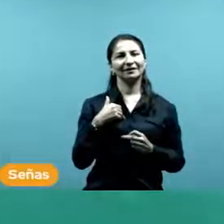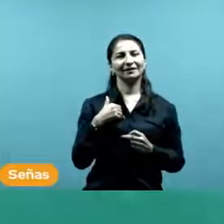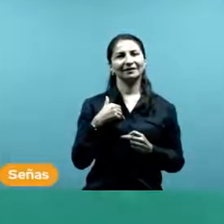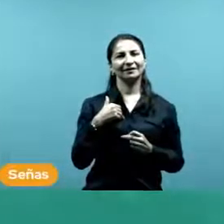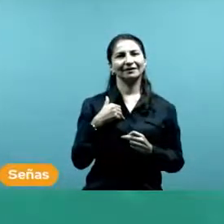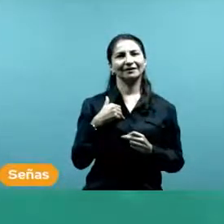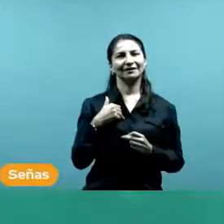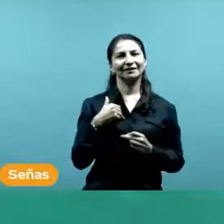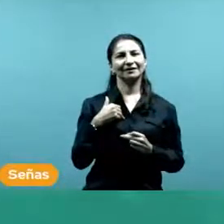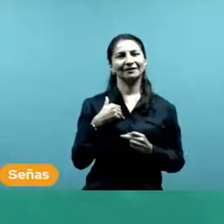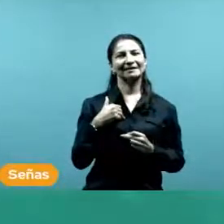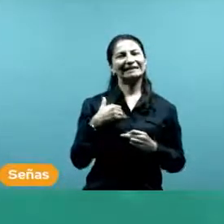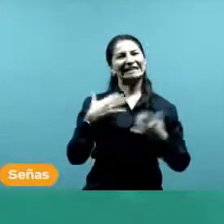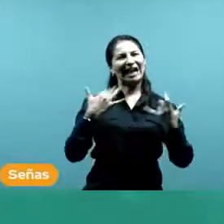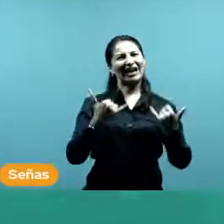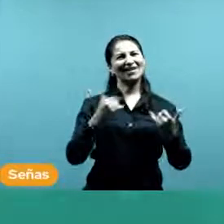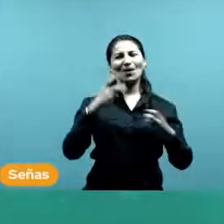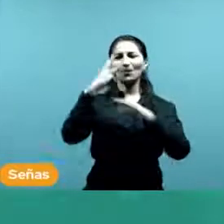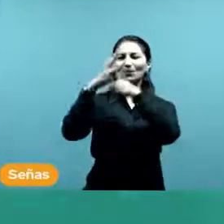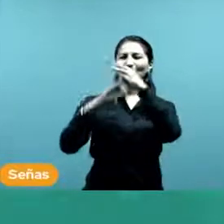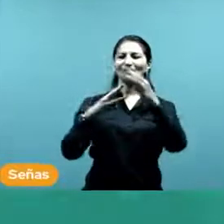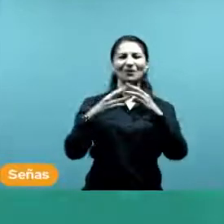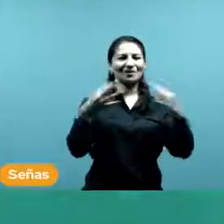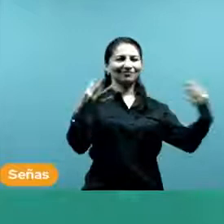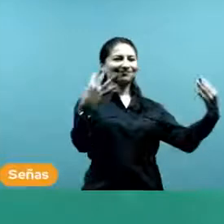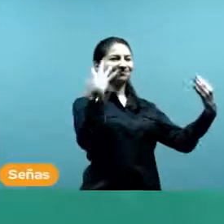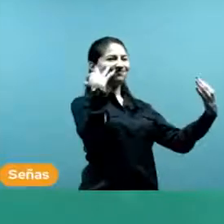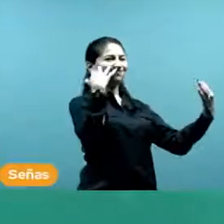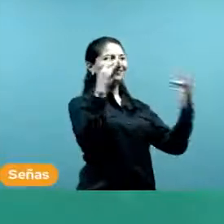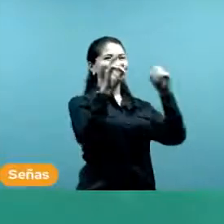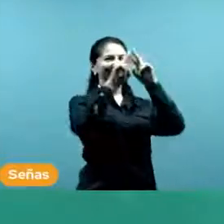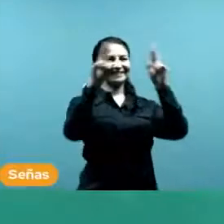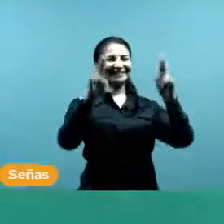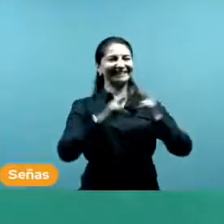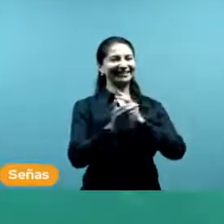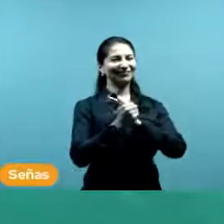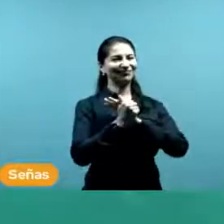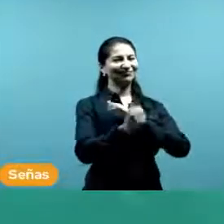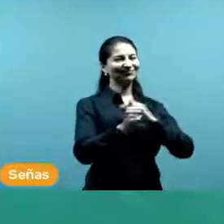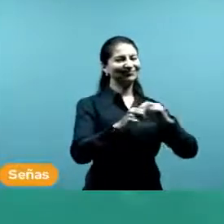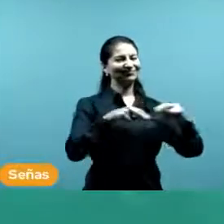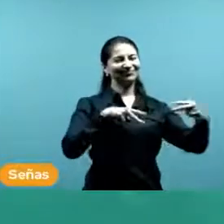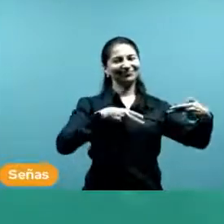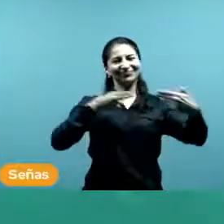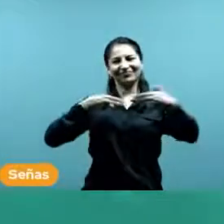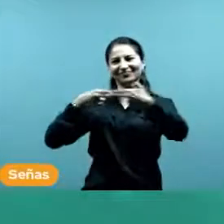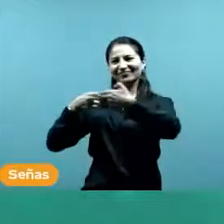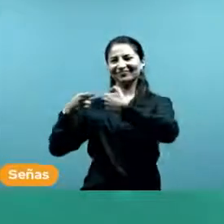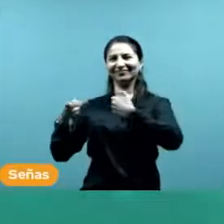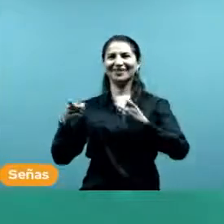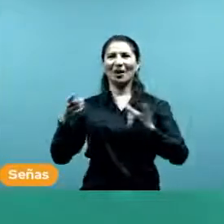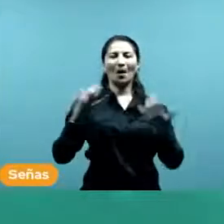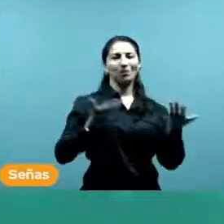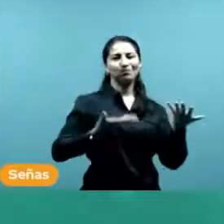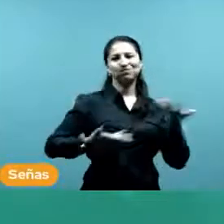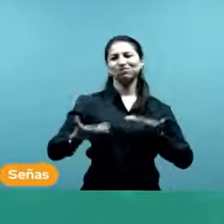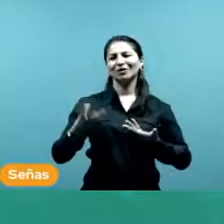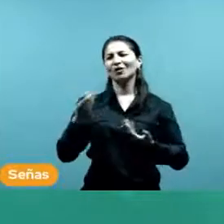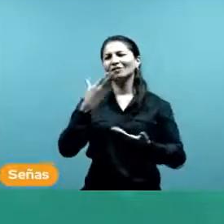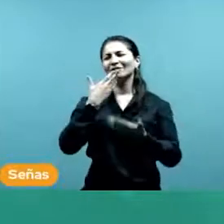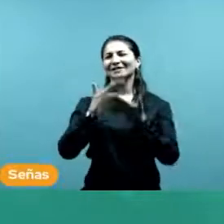using the fantastic help of the two translators that were helping me. So I thank you very much for the invitation.